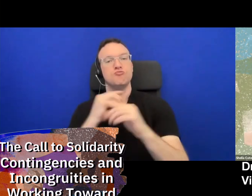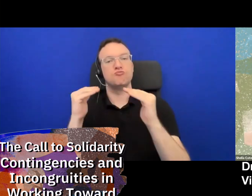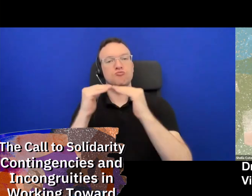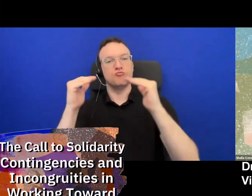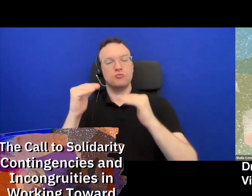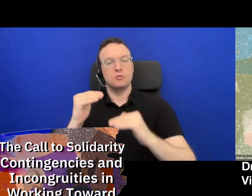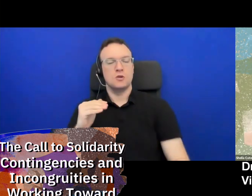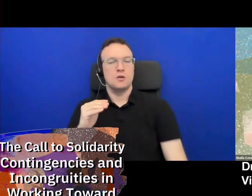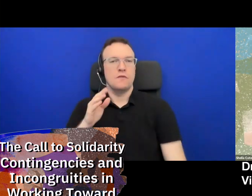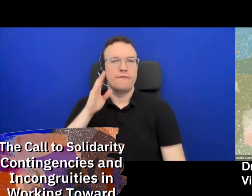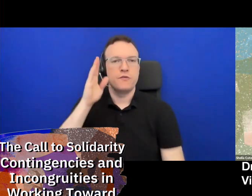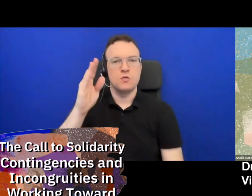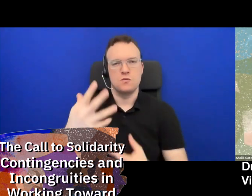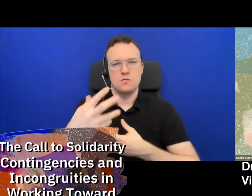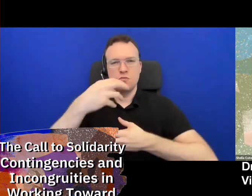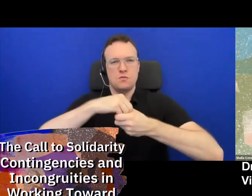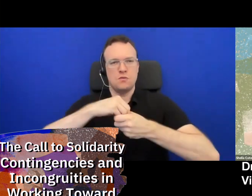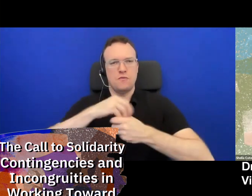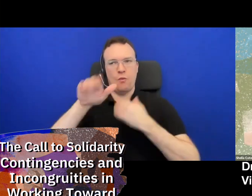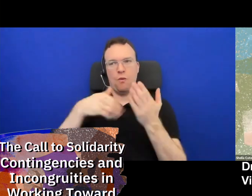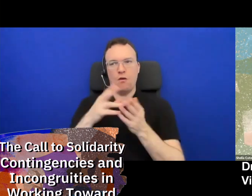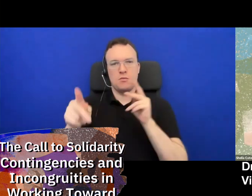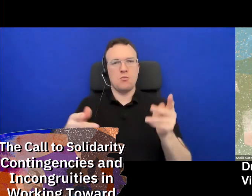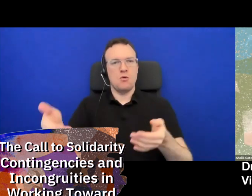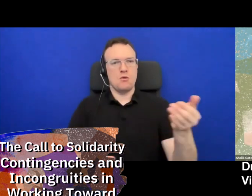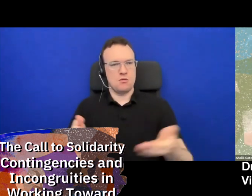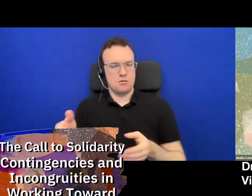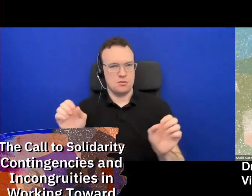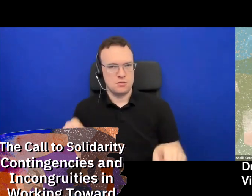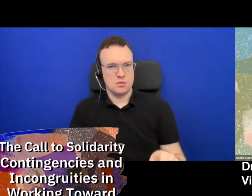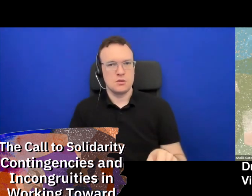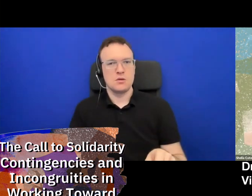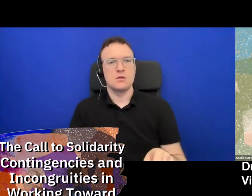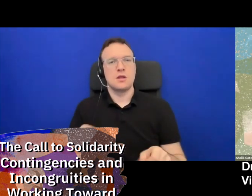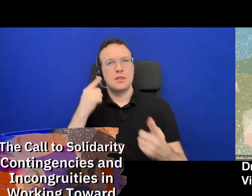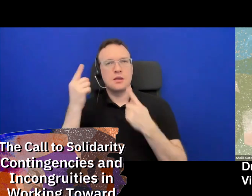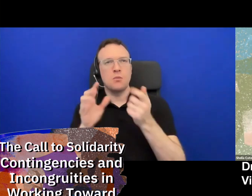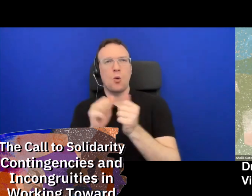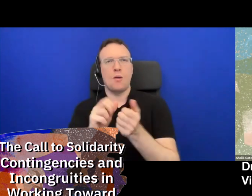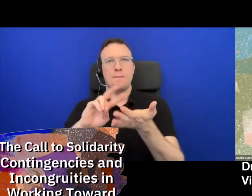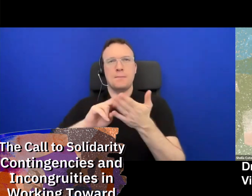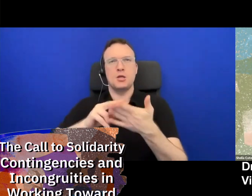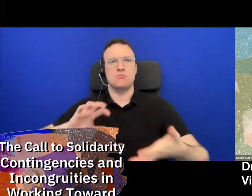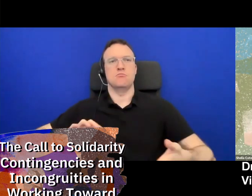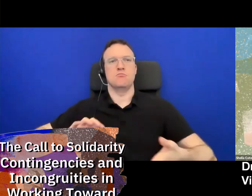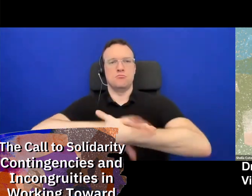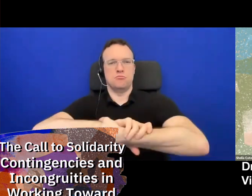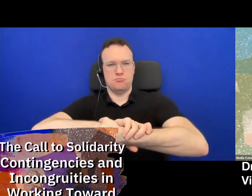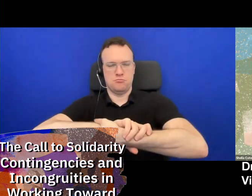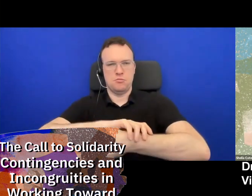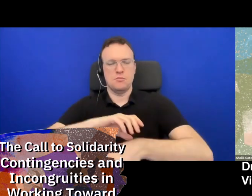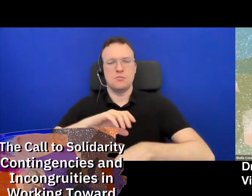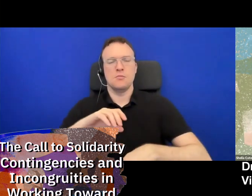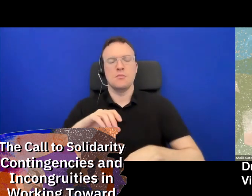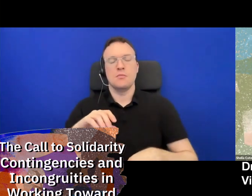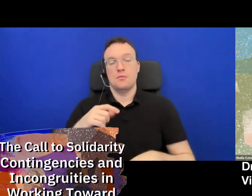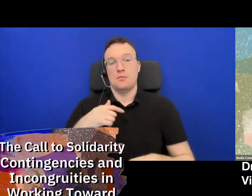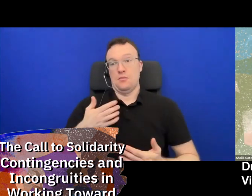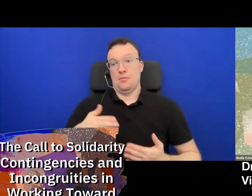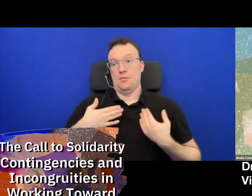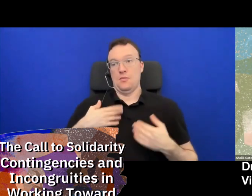we must consider the meaning and applications of solidarity. So I'm very pleased that Dr.